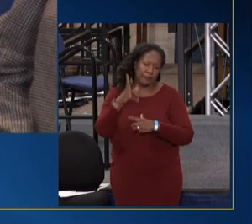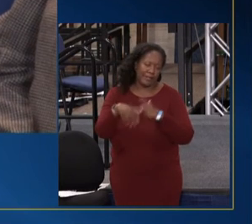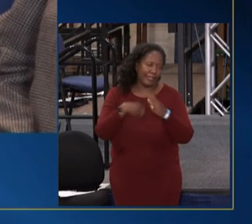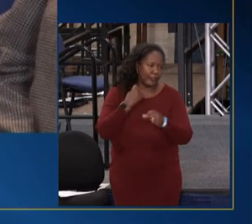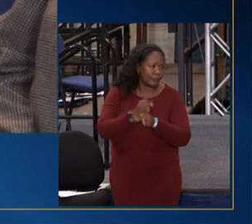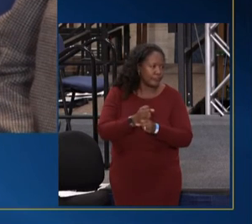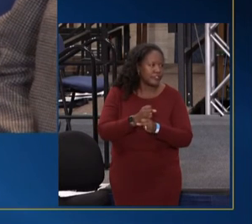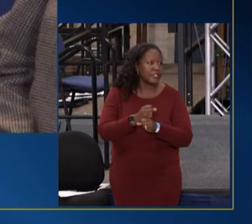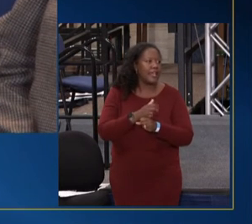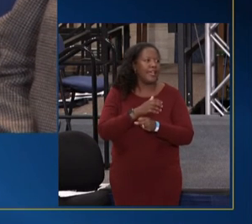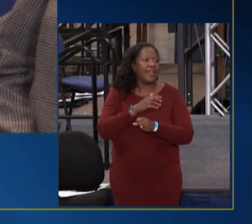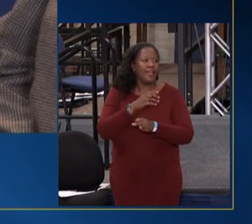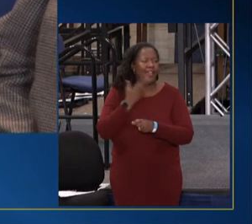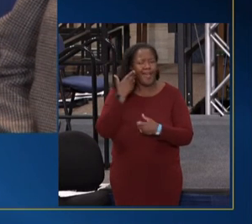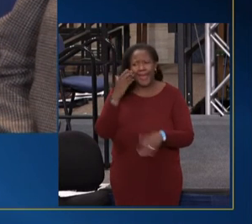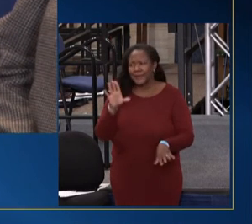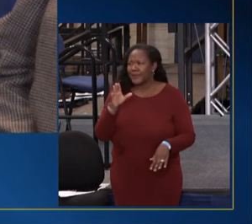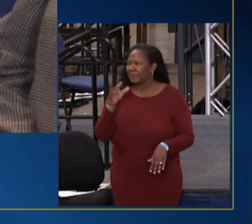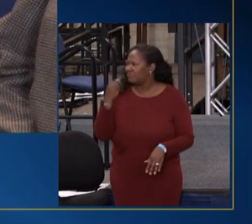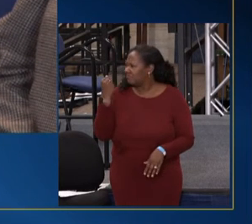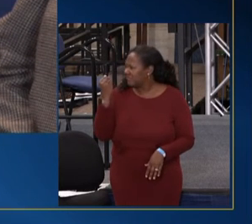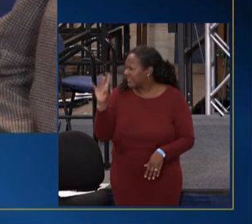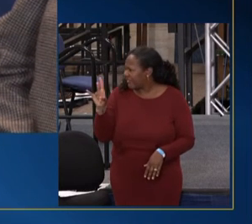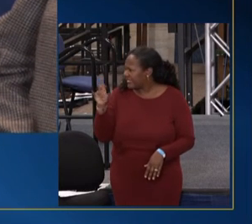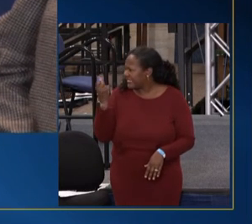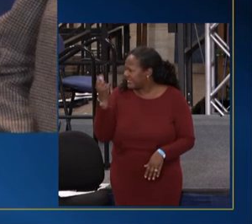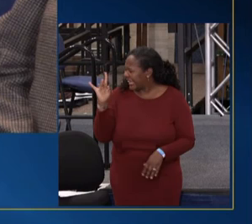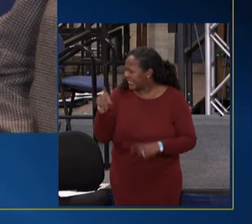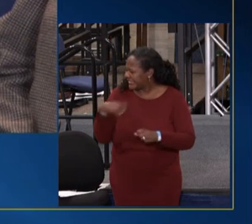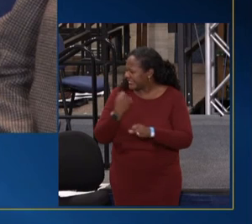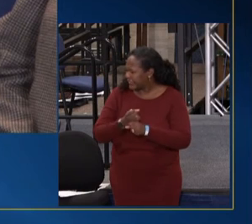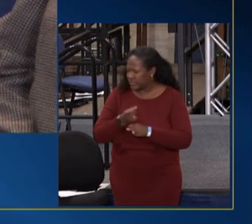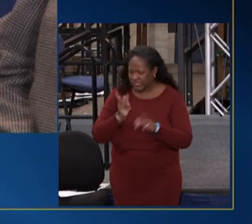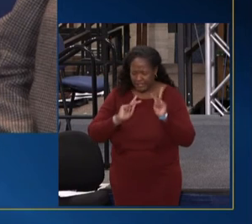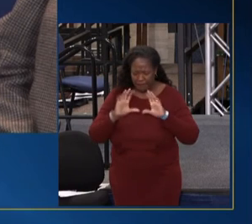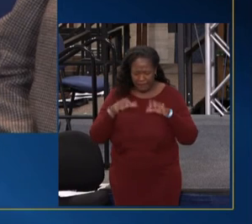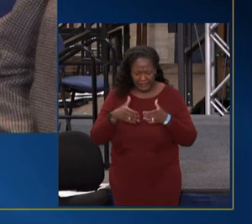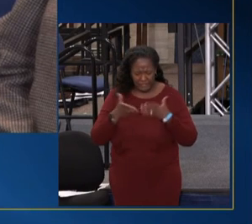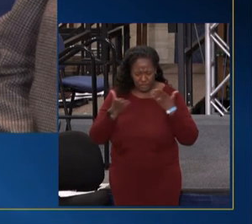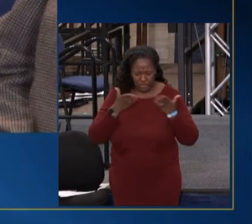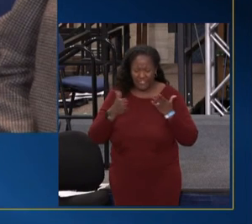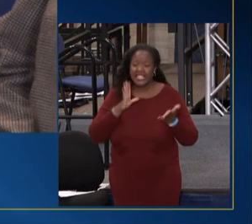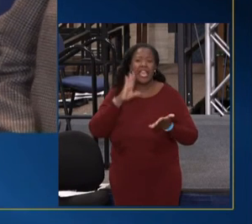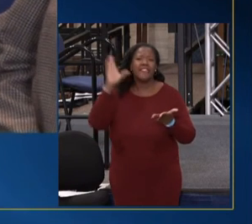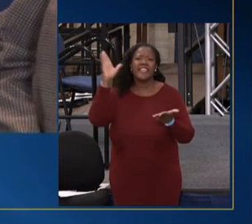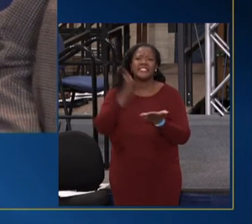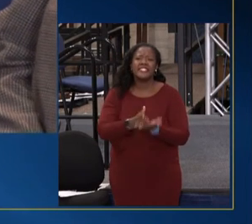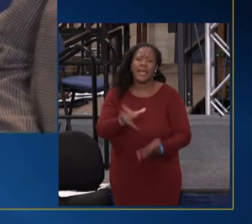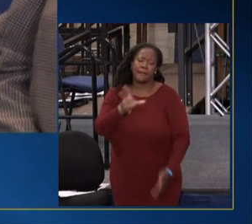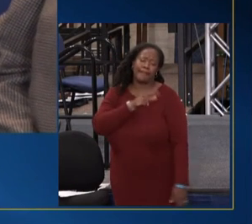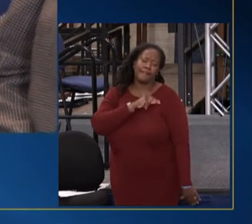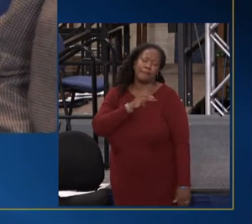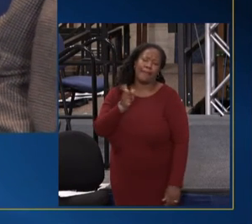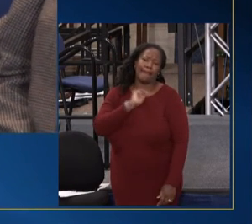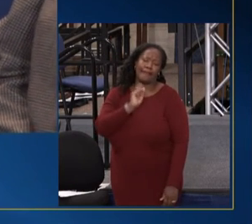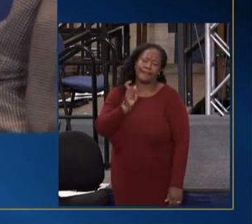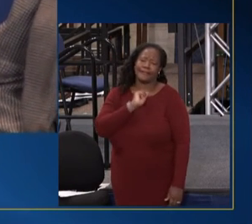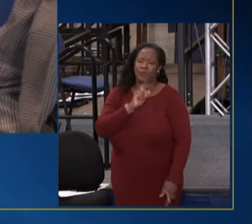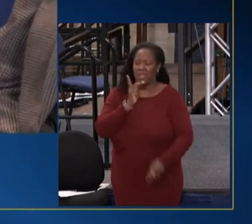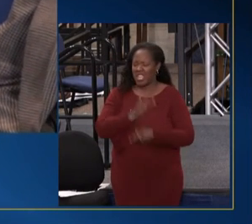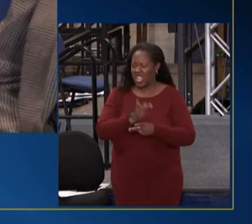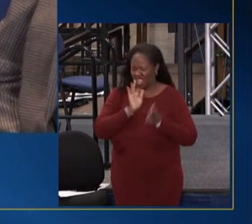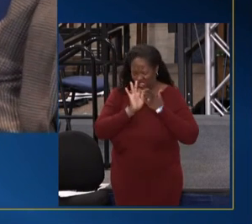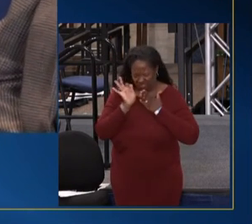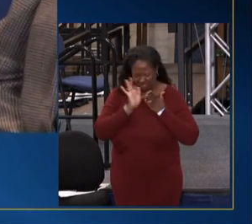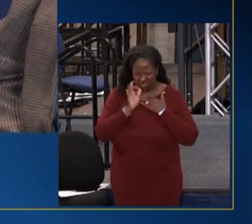years. I don't know, it's 17 or 18 years of public service. They stopped giving pins, so I can't keep track of the